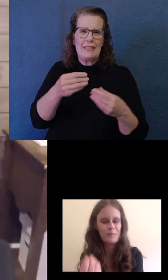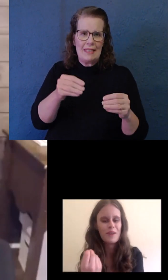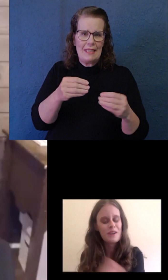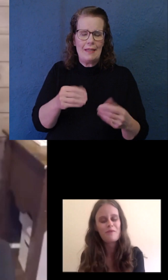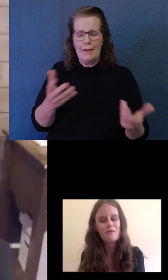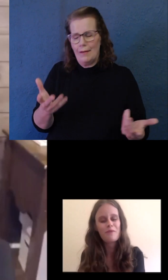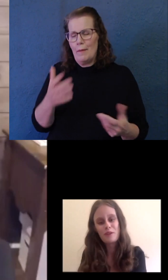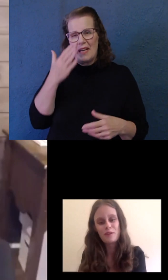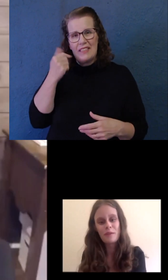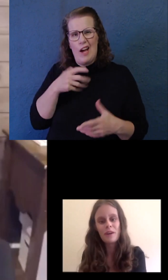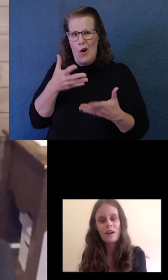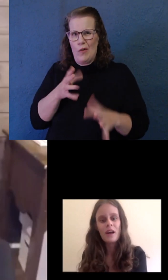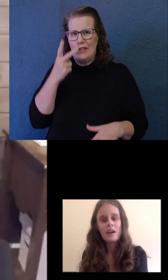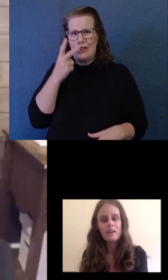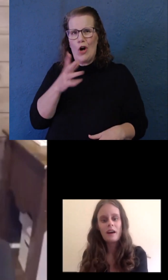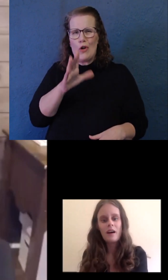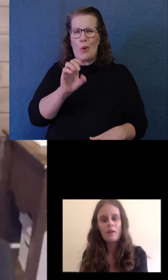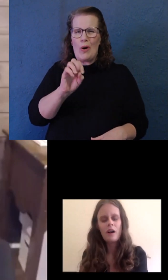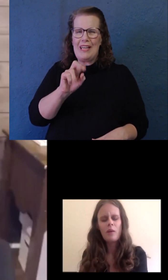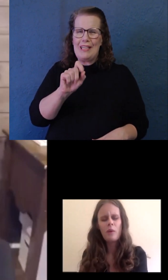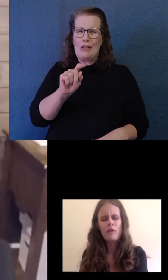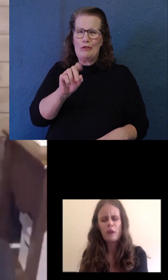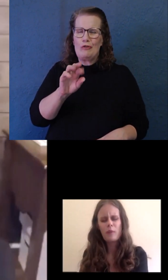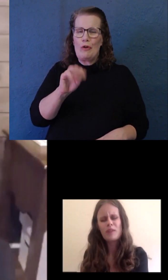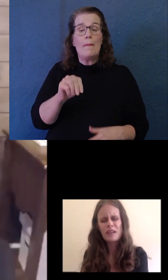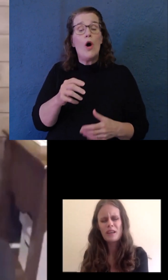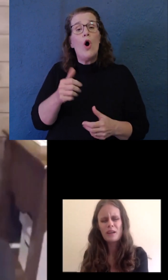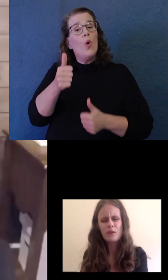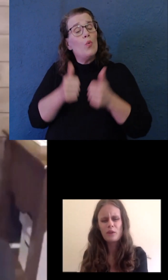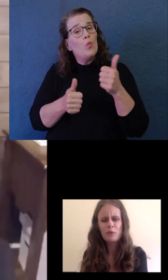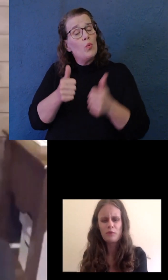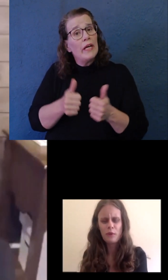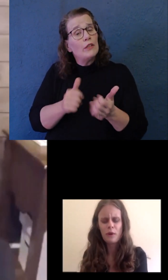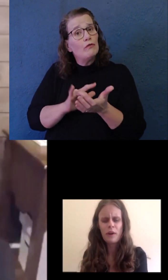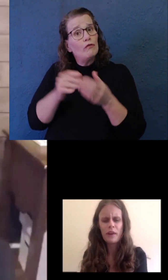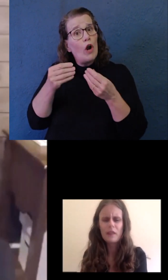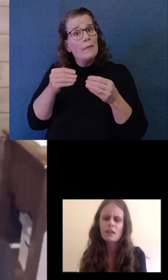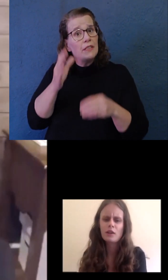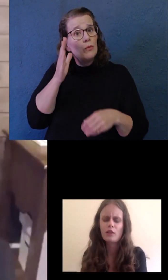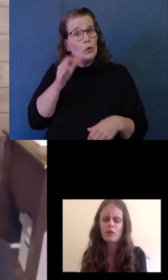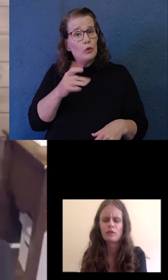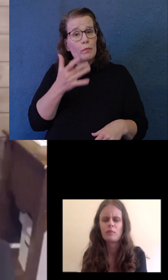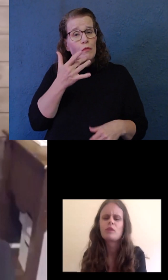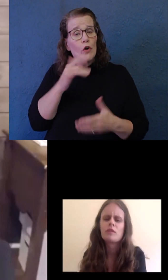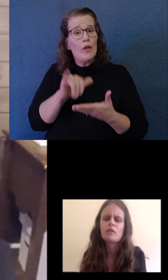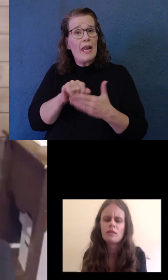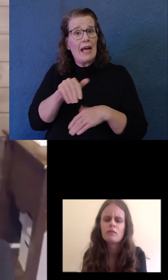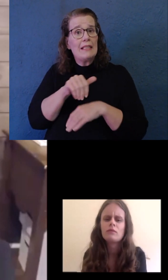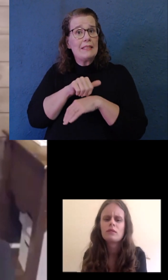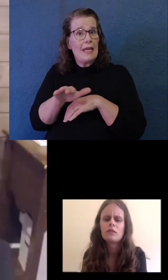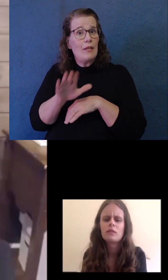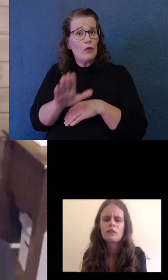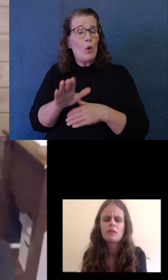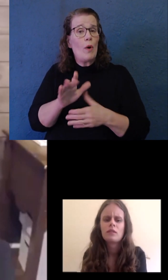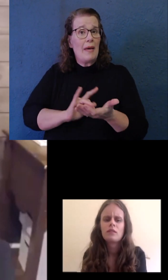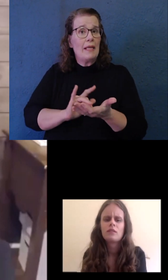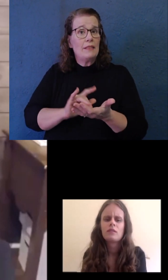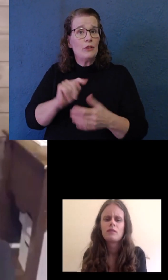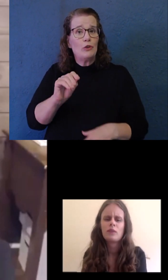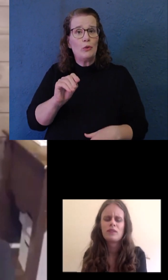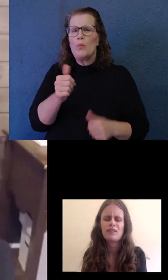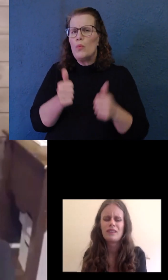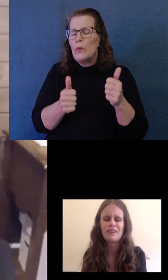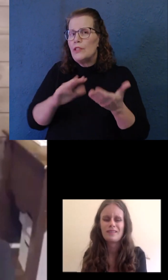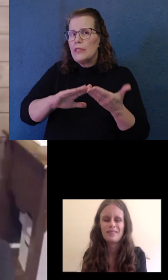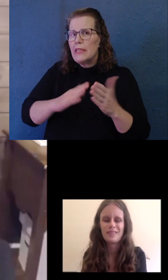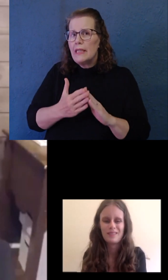your inflamed eardrum. Now, what pharmacy would you prefer that I send your prescription to?